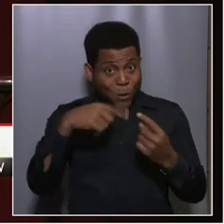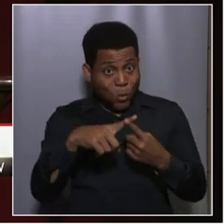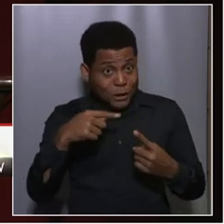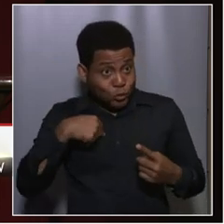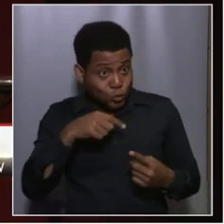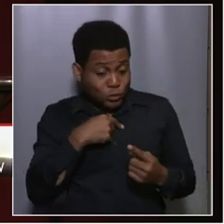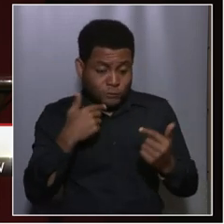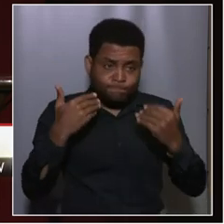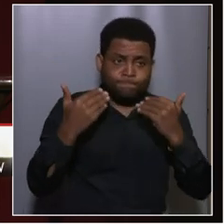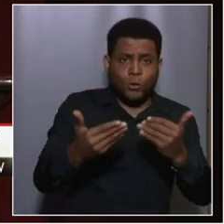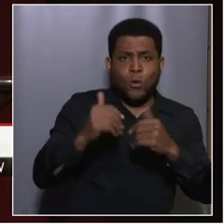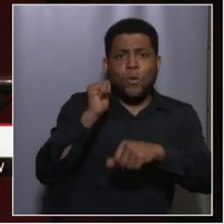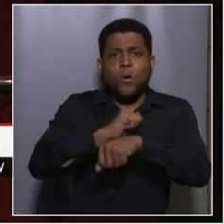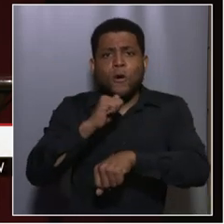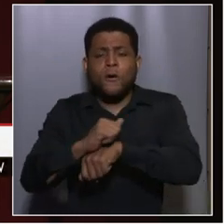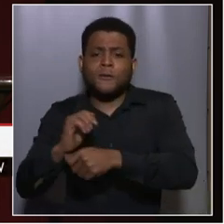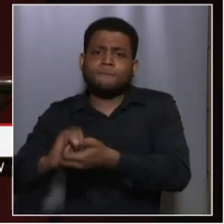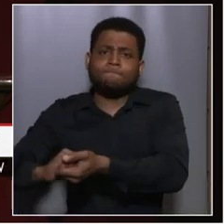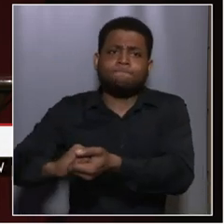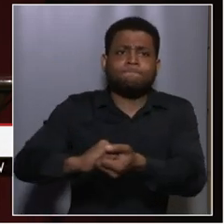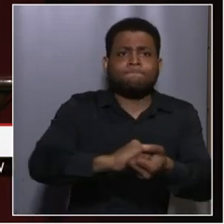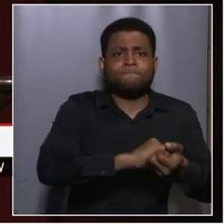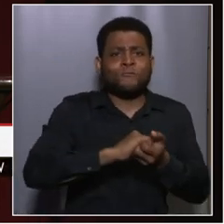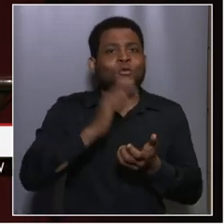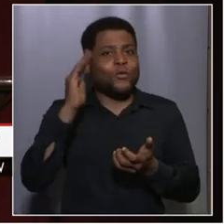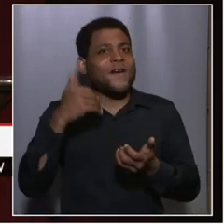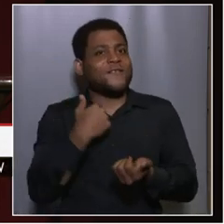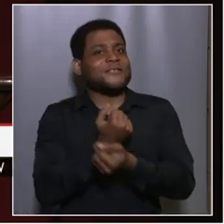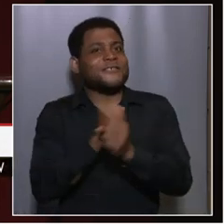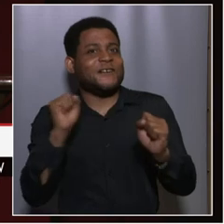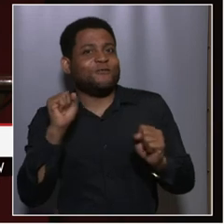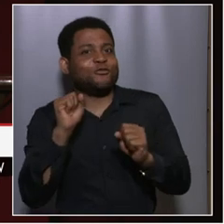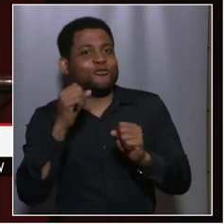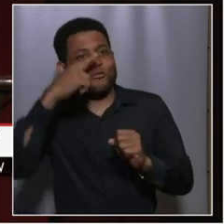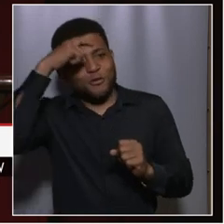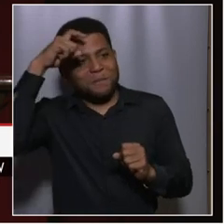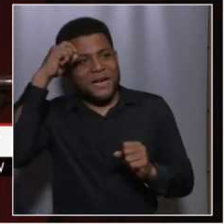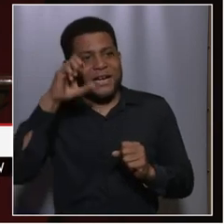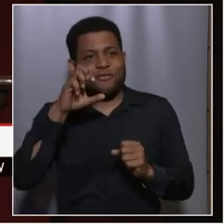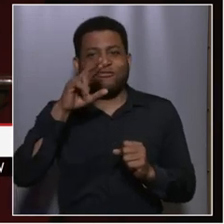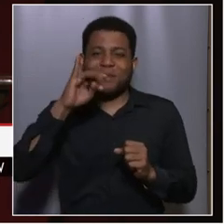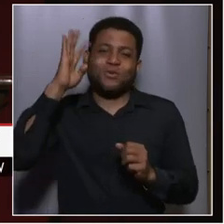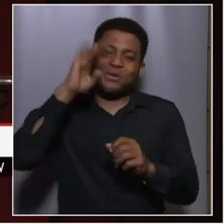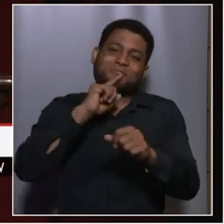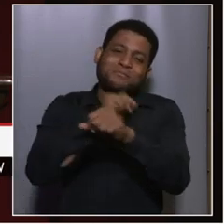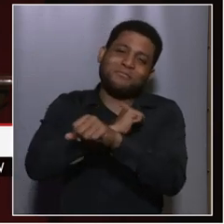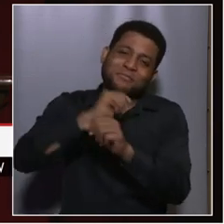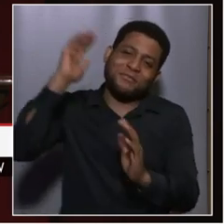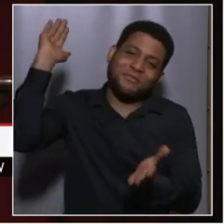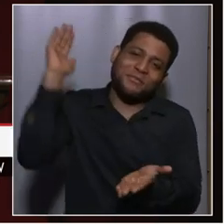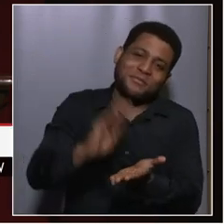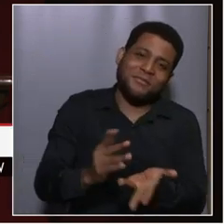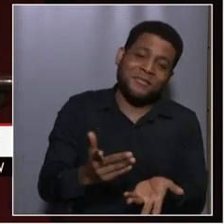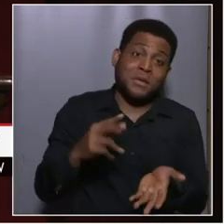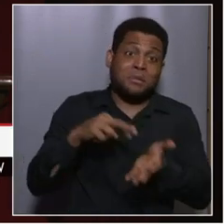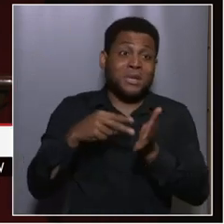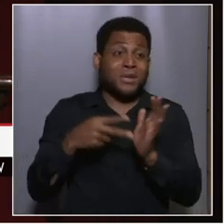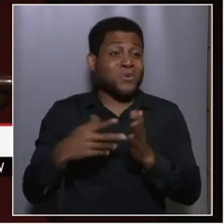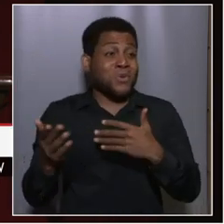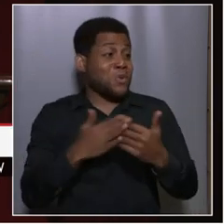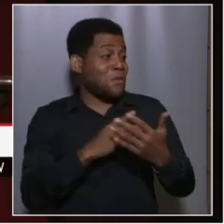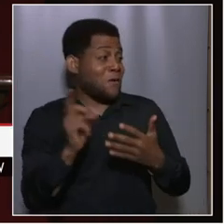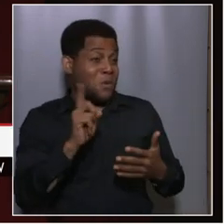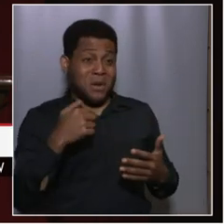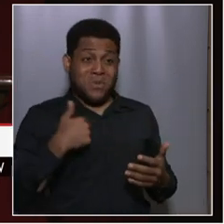have a safe summer, and we're going to drive down crime so that no matter where you live in Washington, D.C., you're